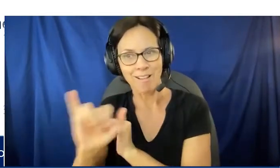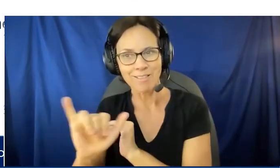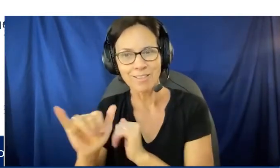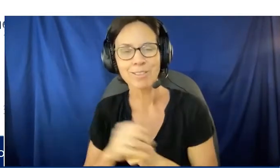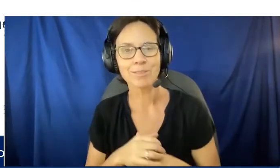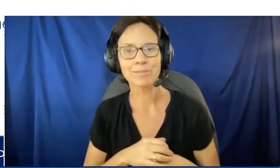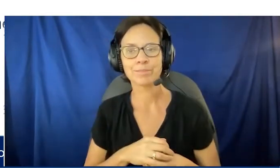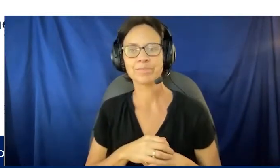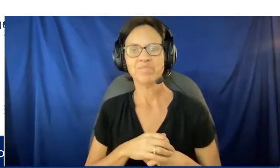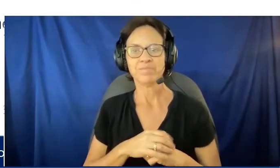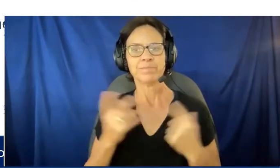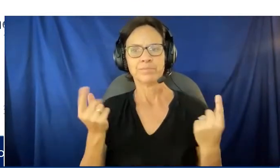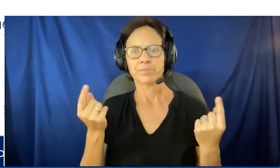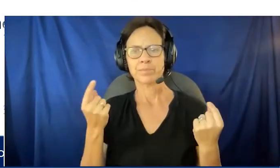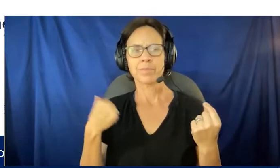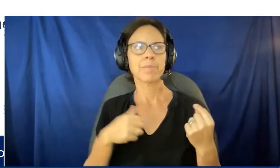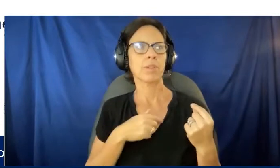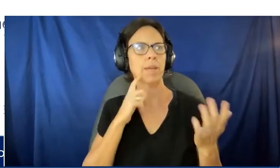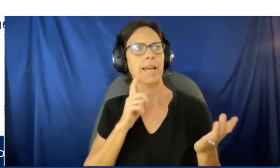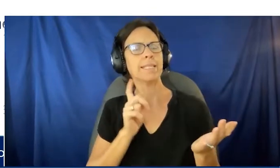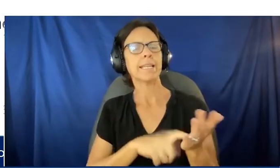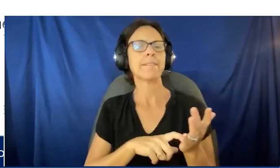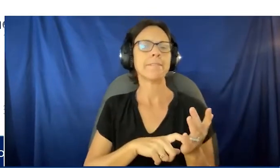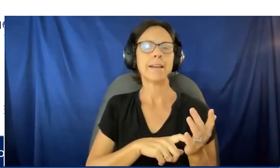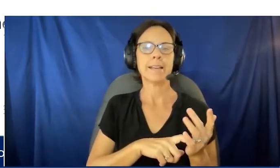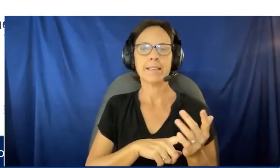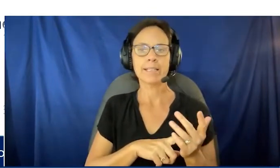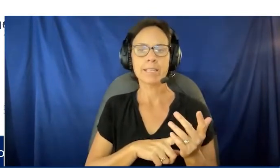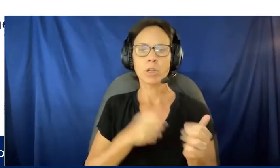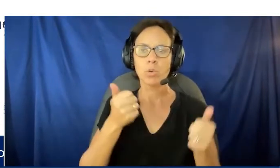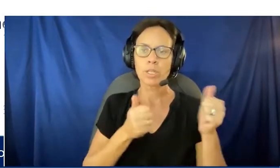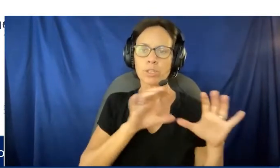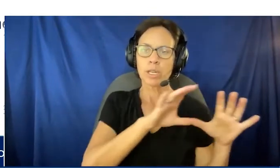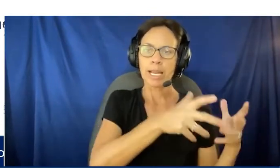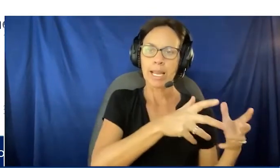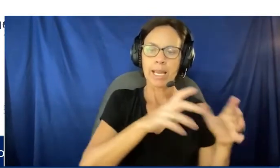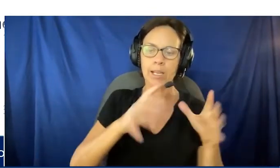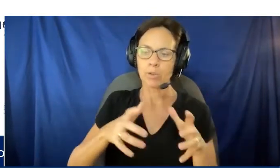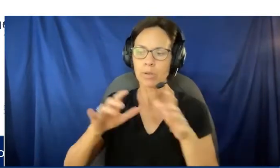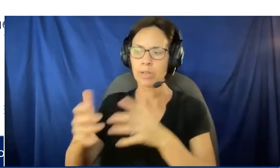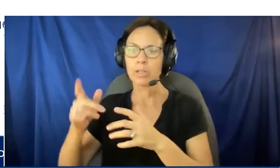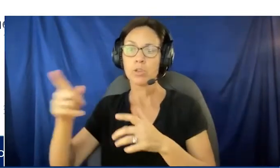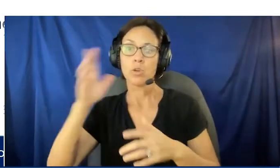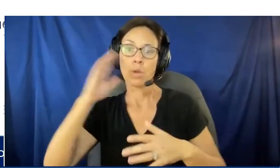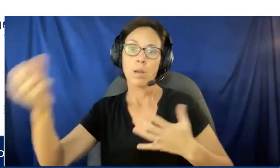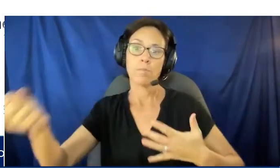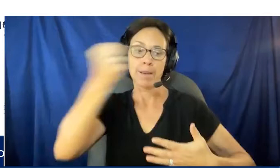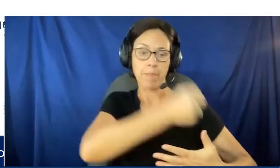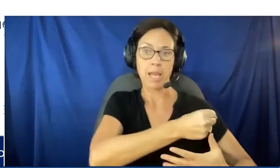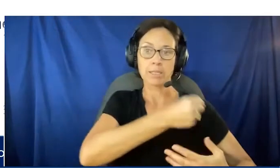We identify what category you fall in under